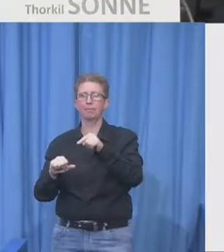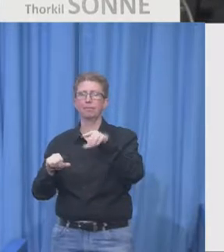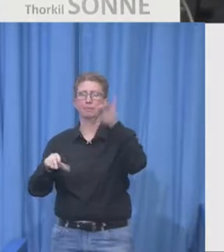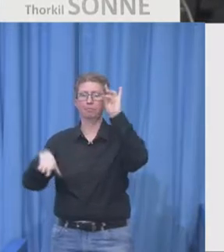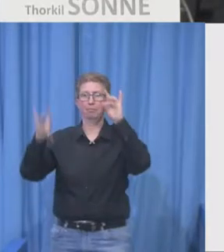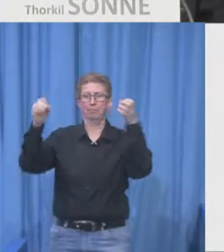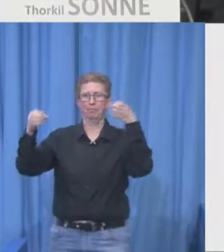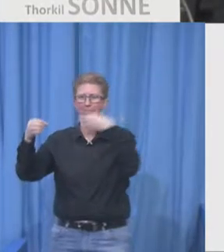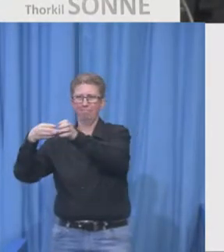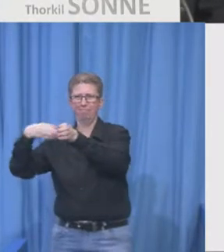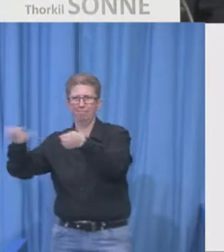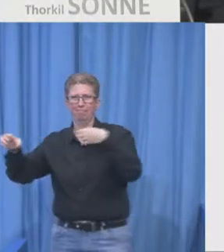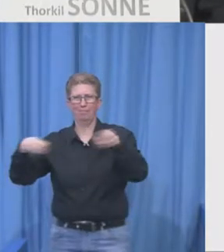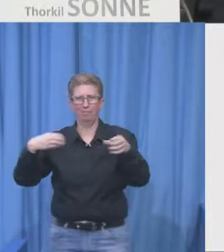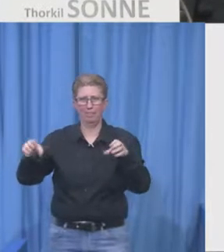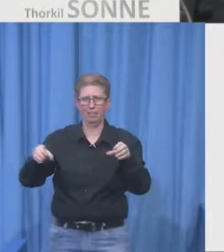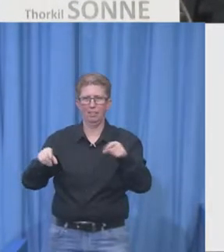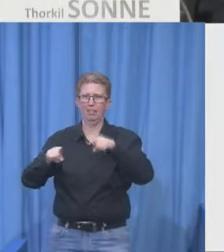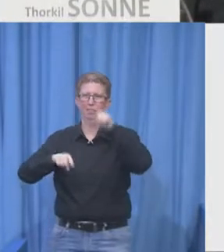Asia Pacific.